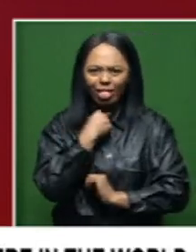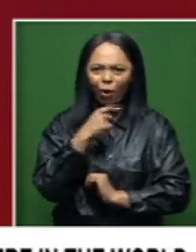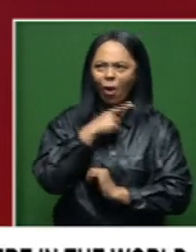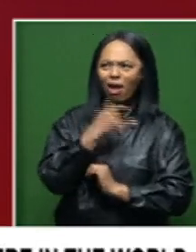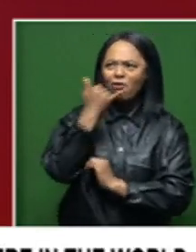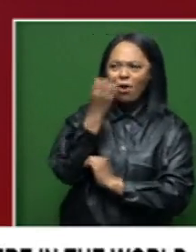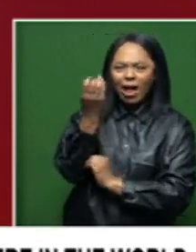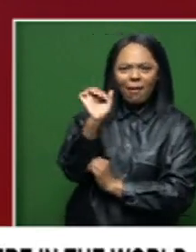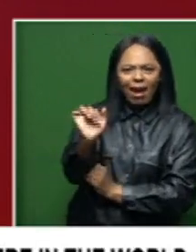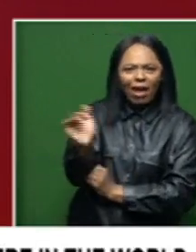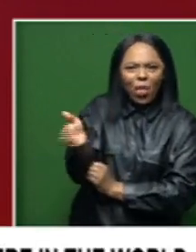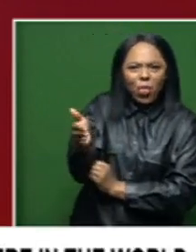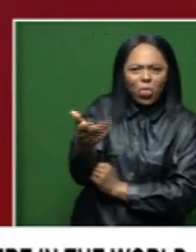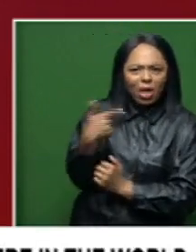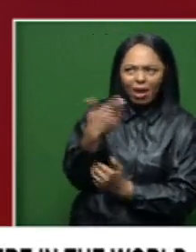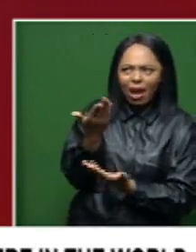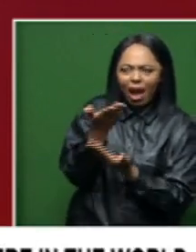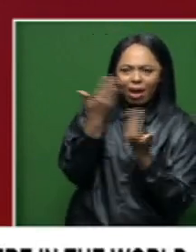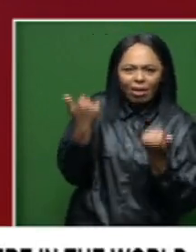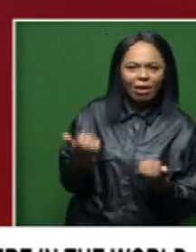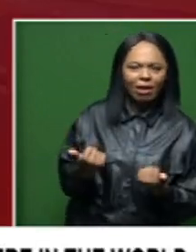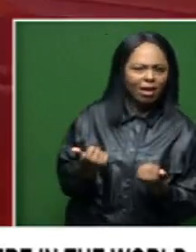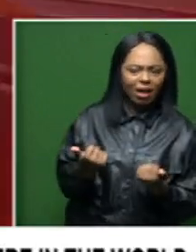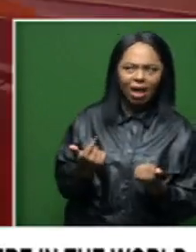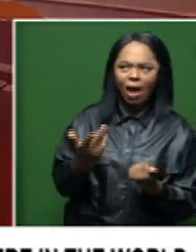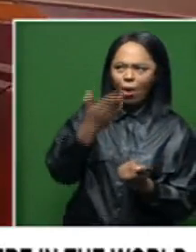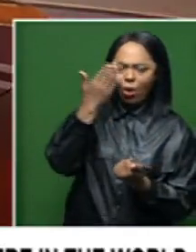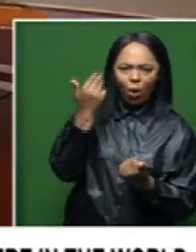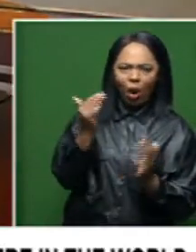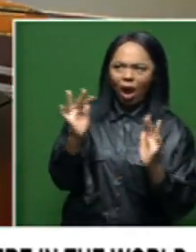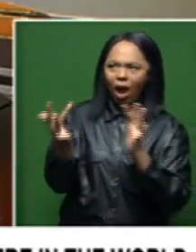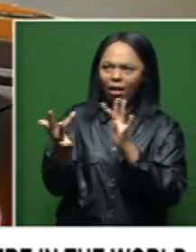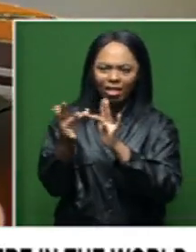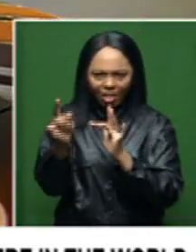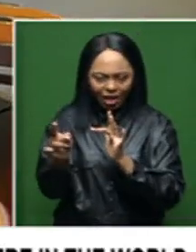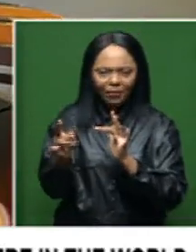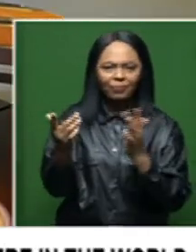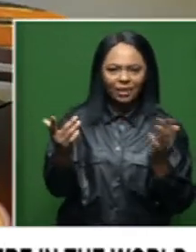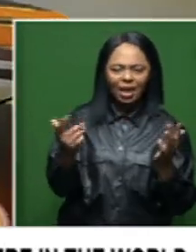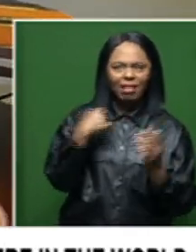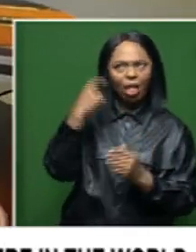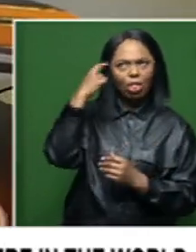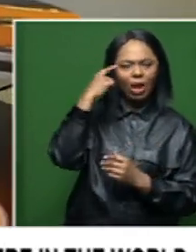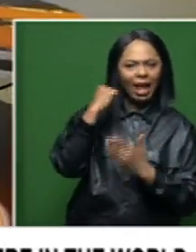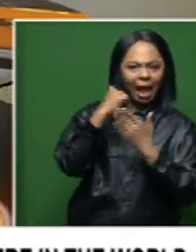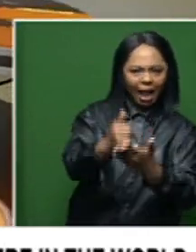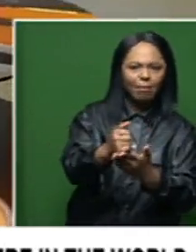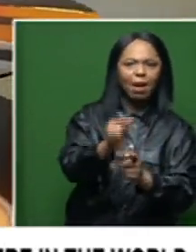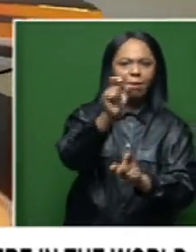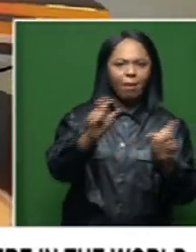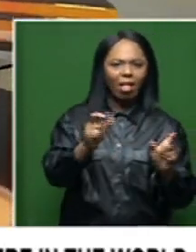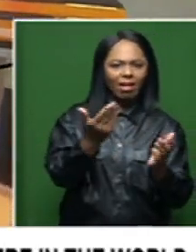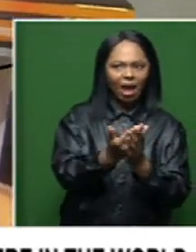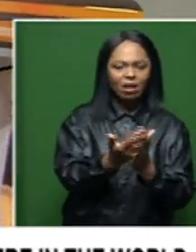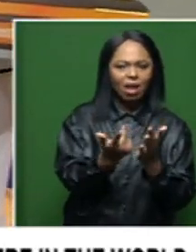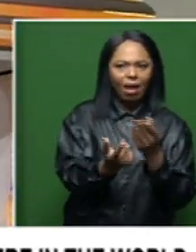personal contact details or I don't know their management, right? So I thought that we could help make that happen because the